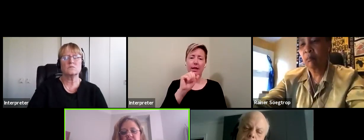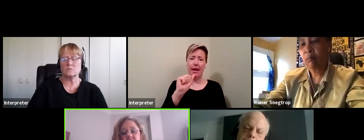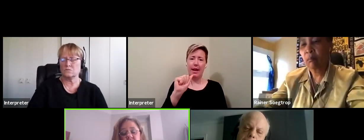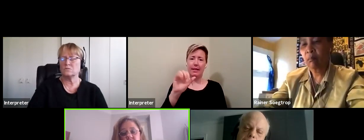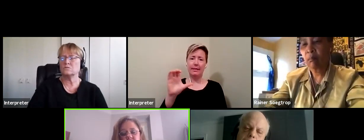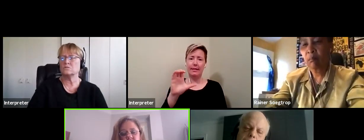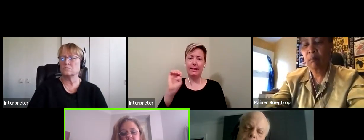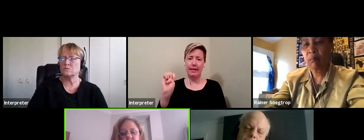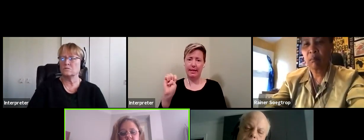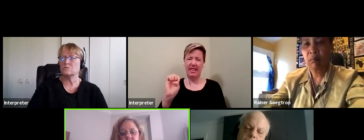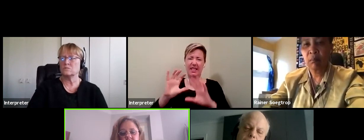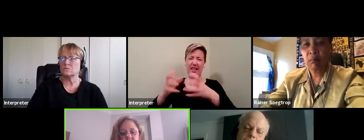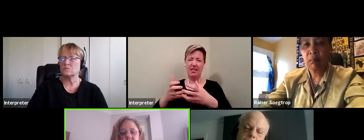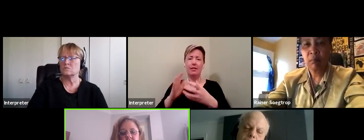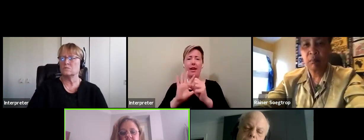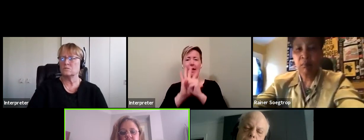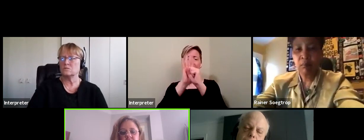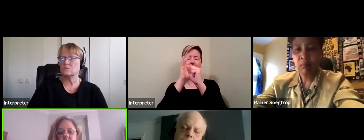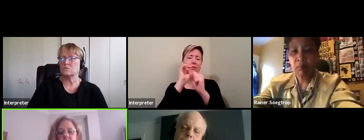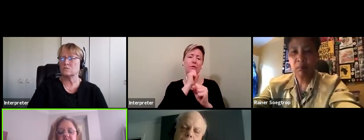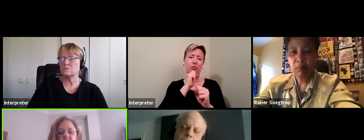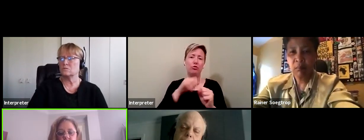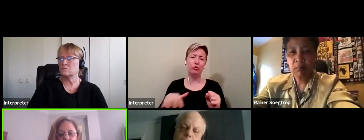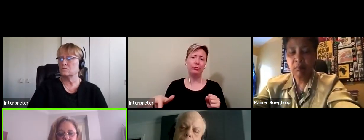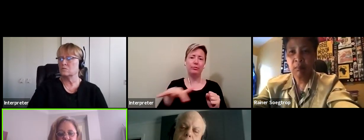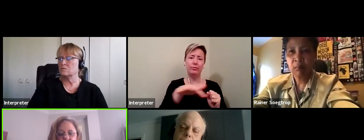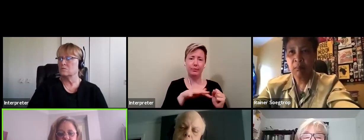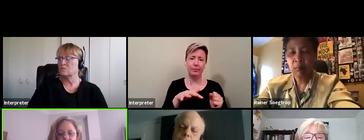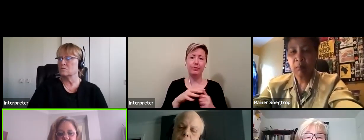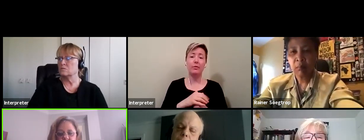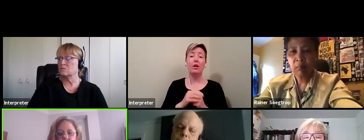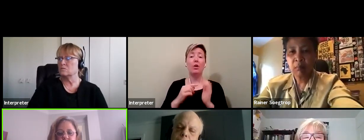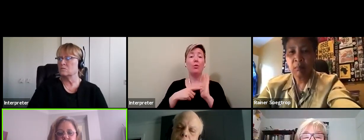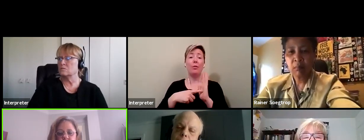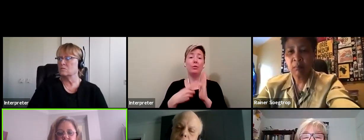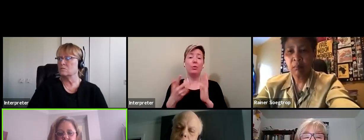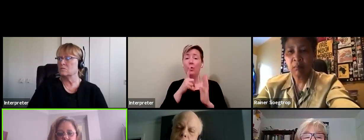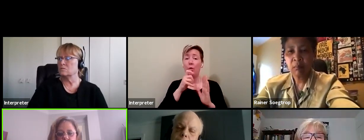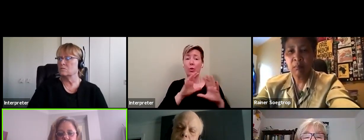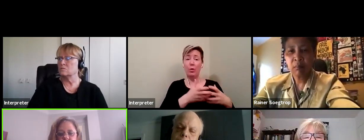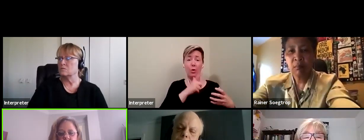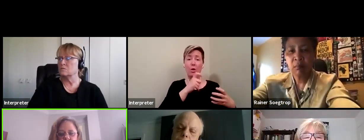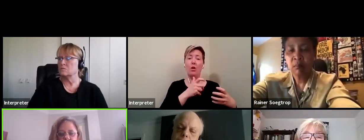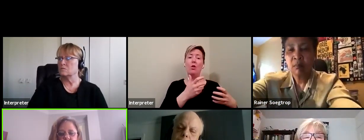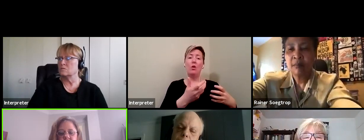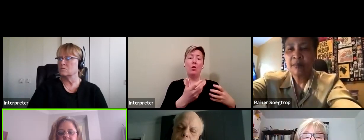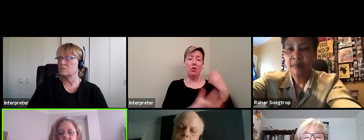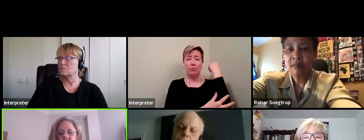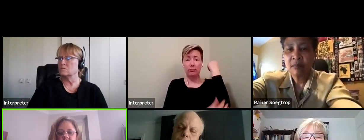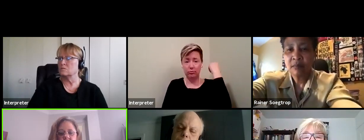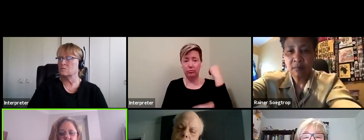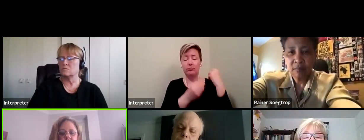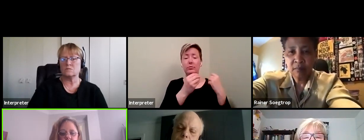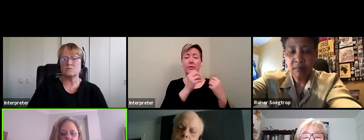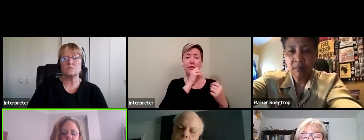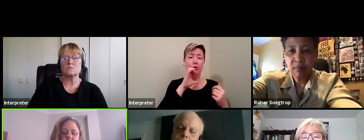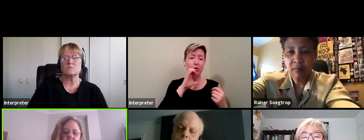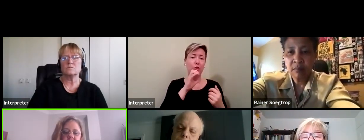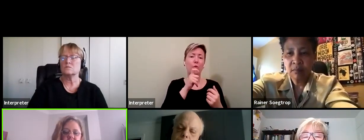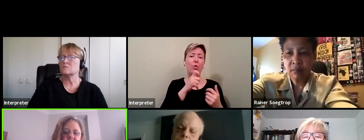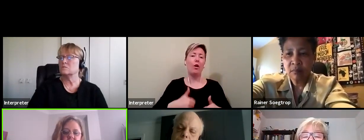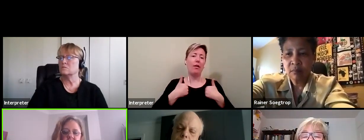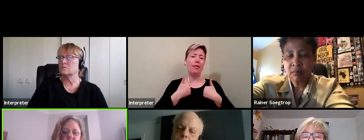advocates for seniors in our community. Jane represents low-income seniors in long-term care homes, hospitals, and other